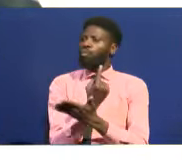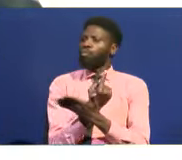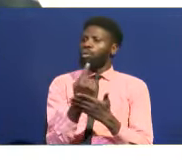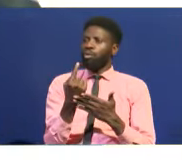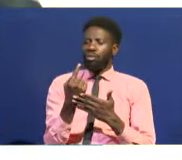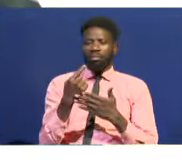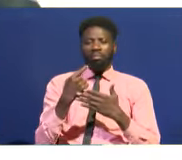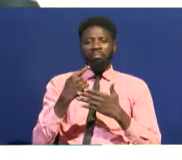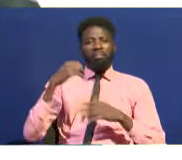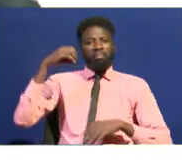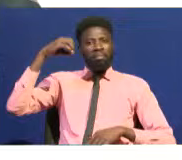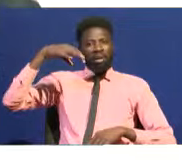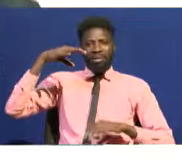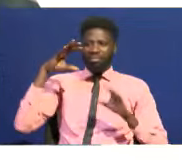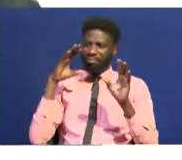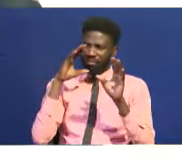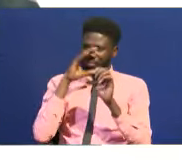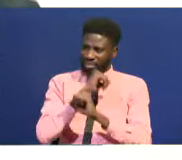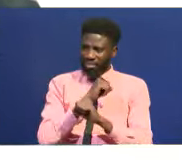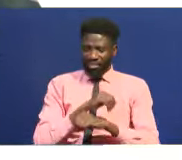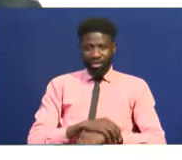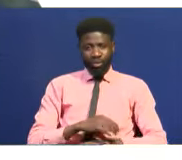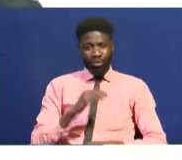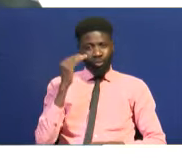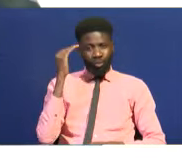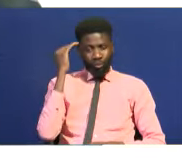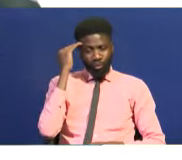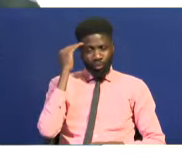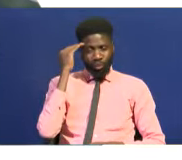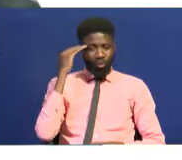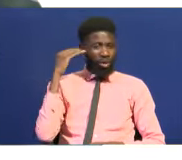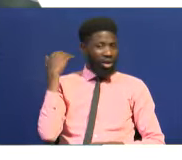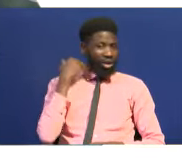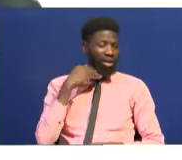We all know that most of crime happened during the night.